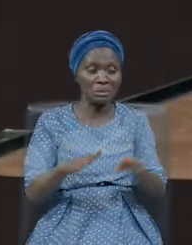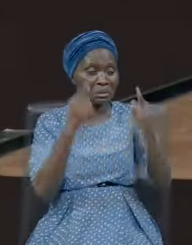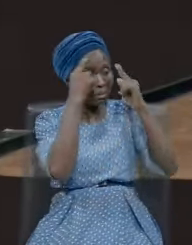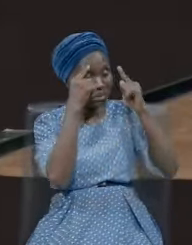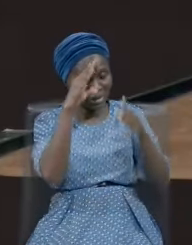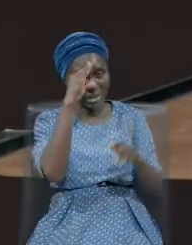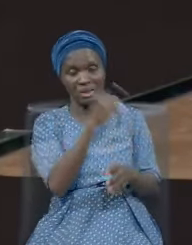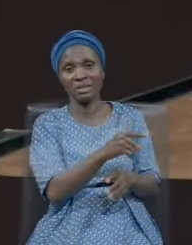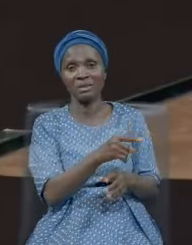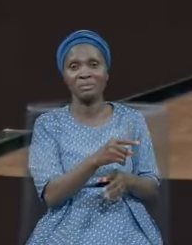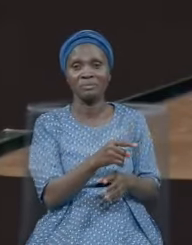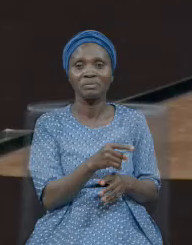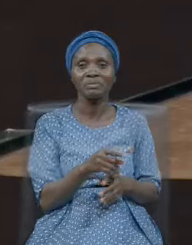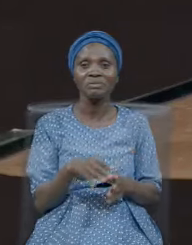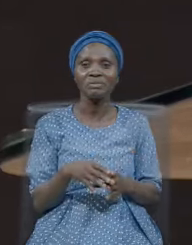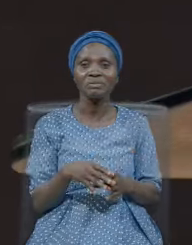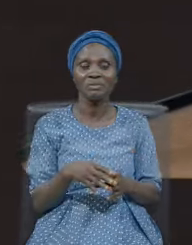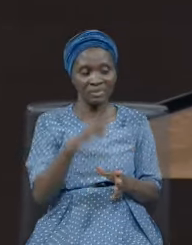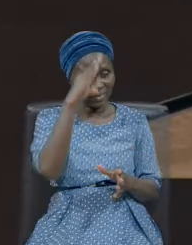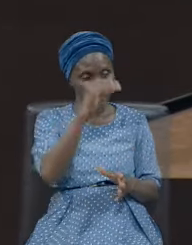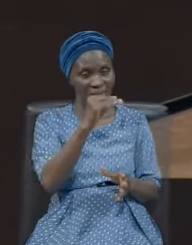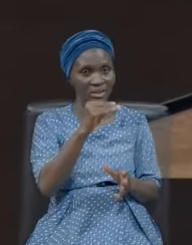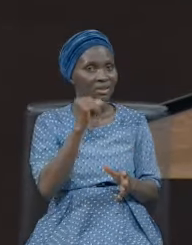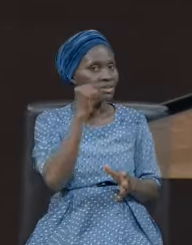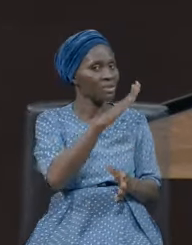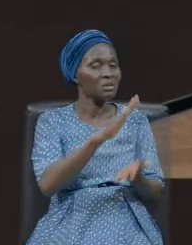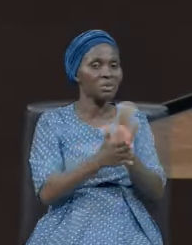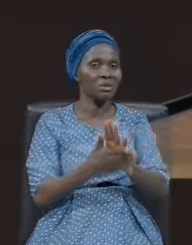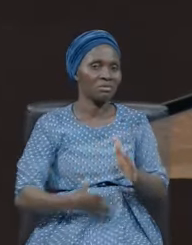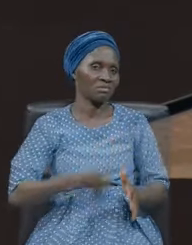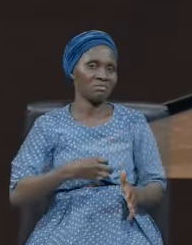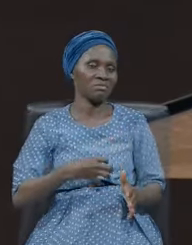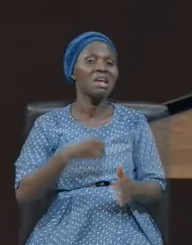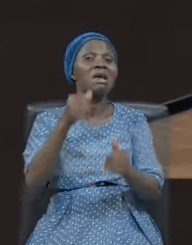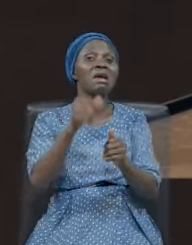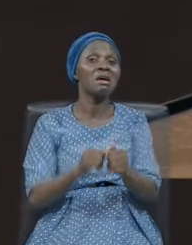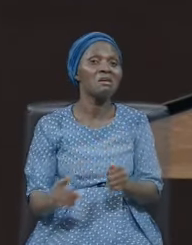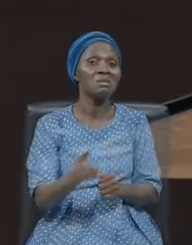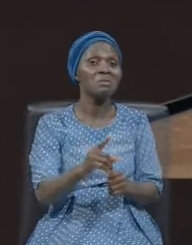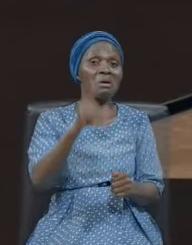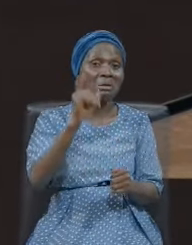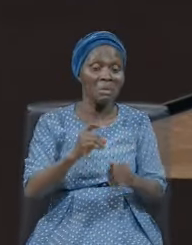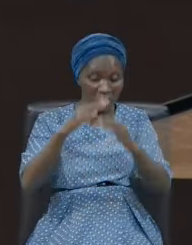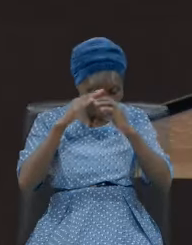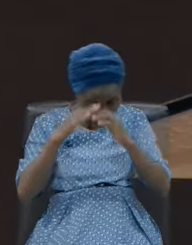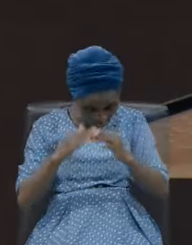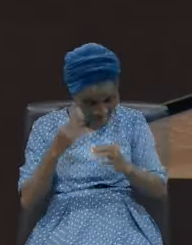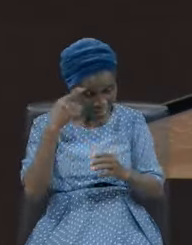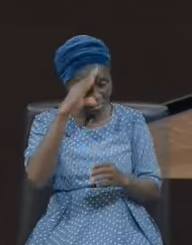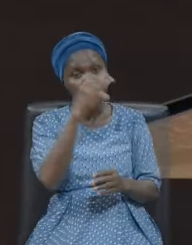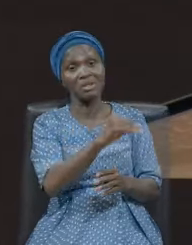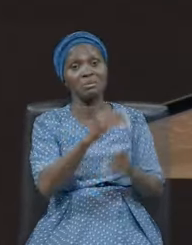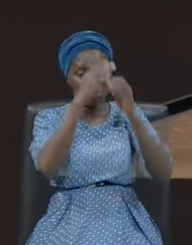done and said anywhere, he gets angry. Everybody must bow, bend, and